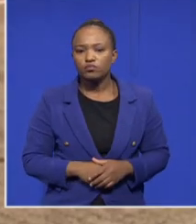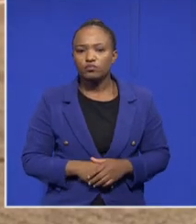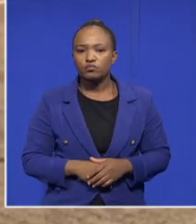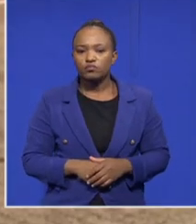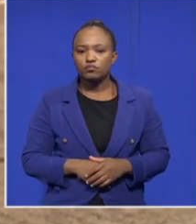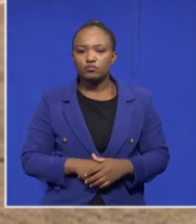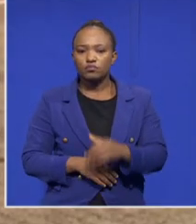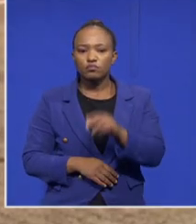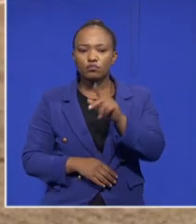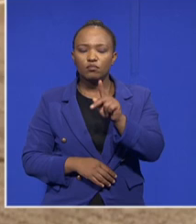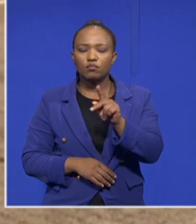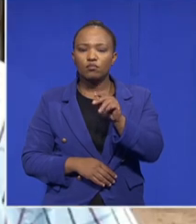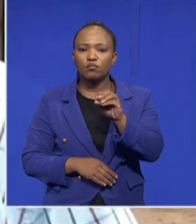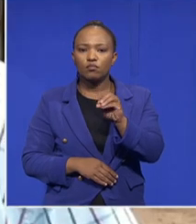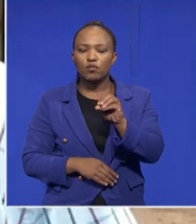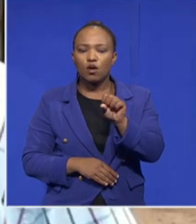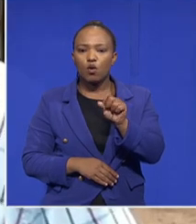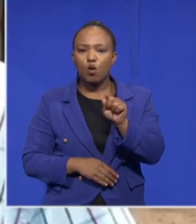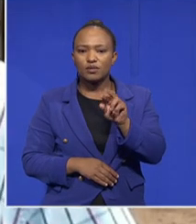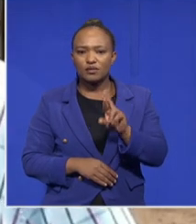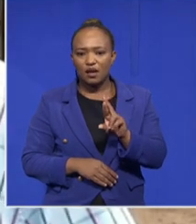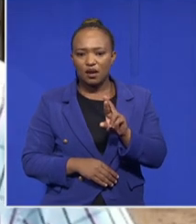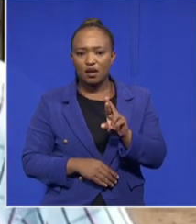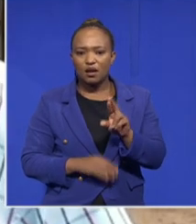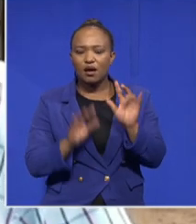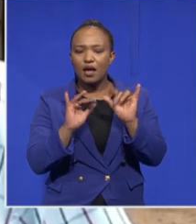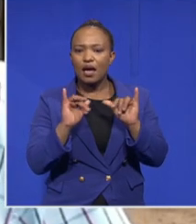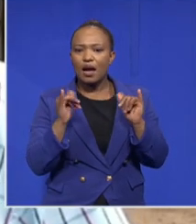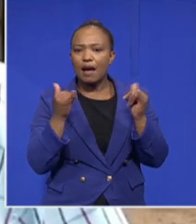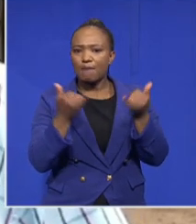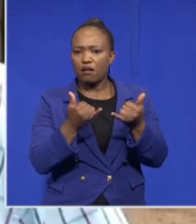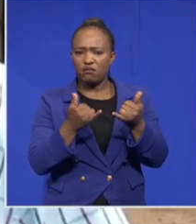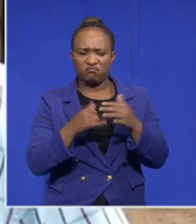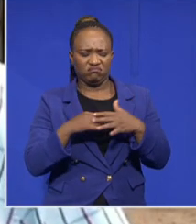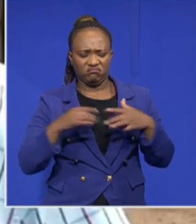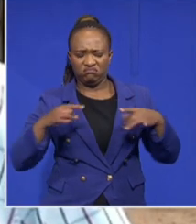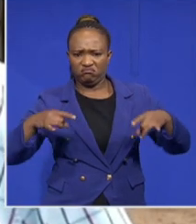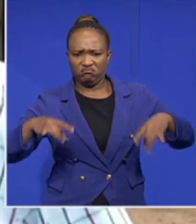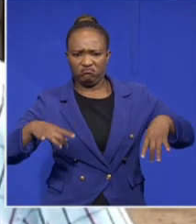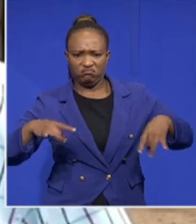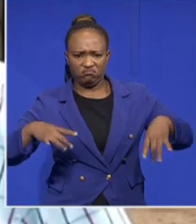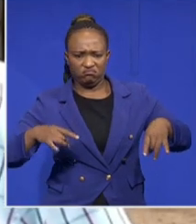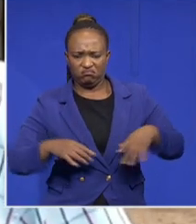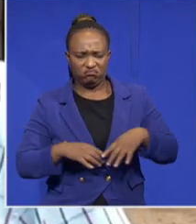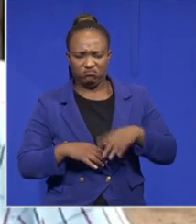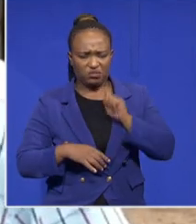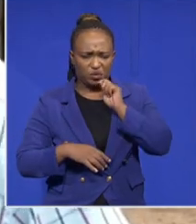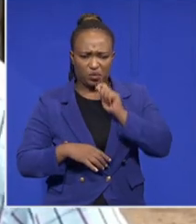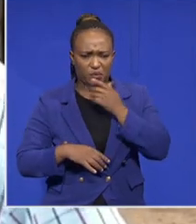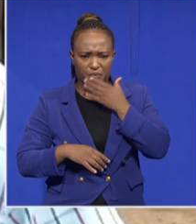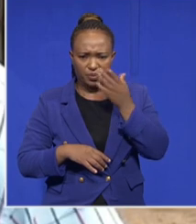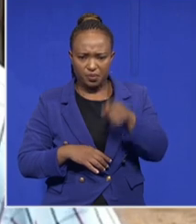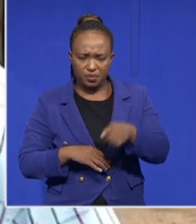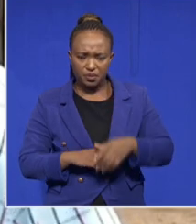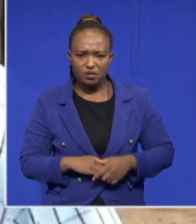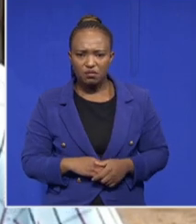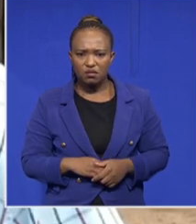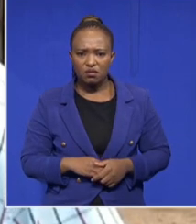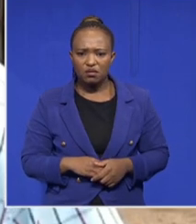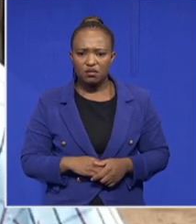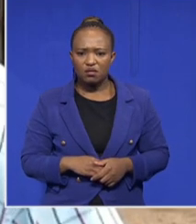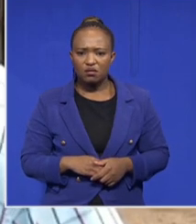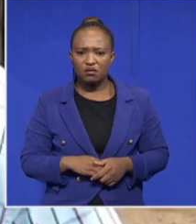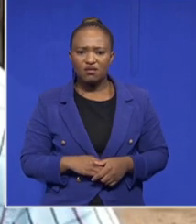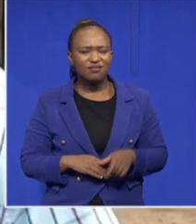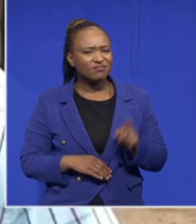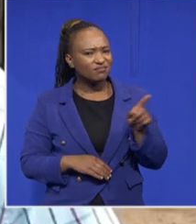Ratepayers Association disagrees. The municipality is, and Mihalis is actually incompetent running